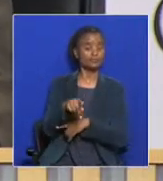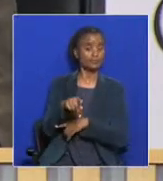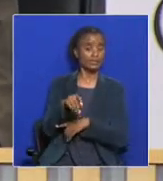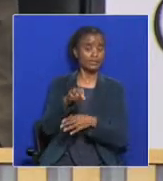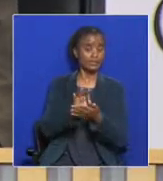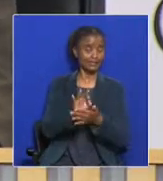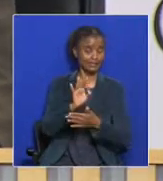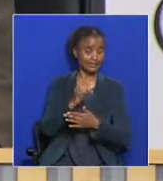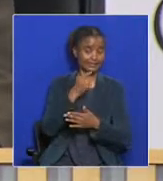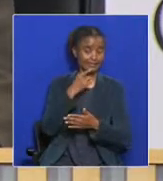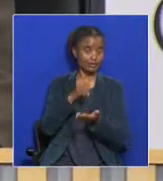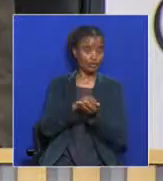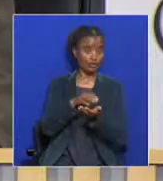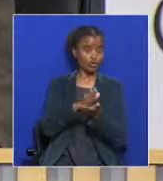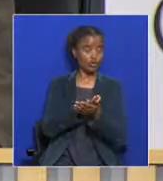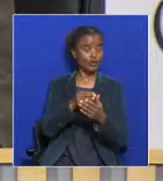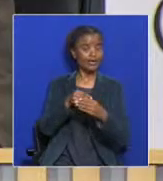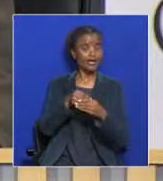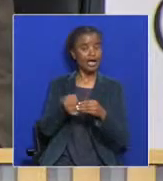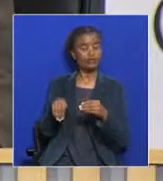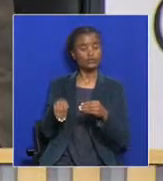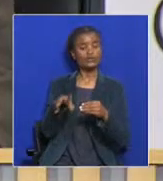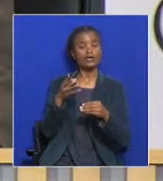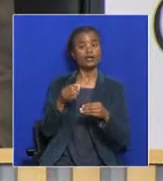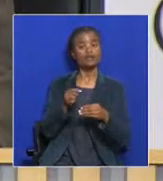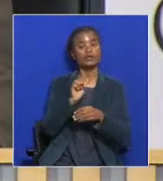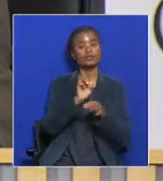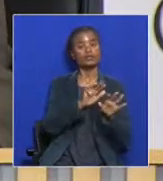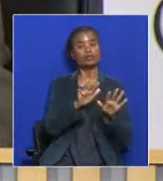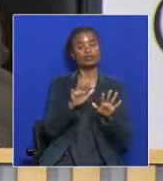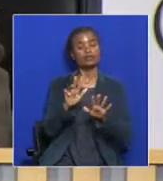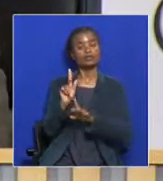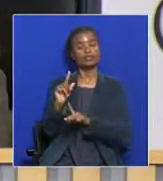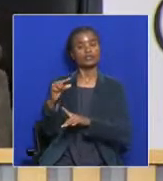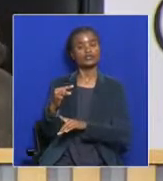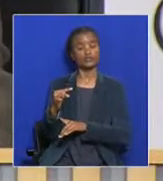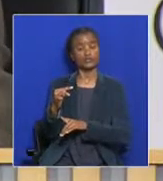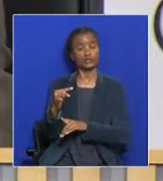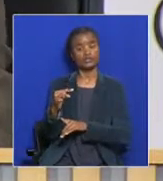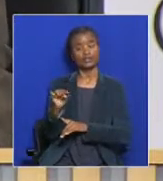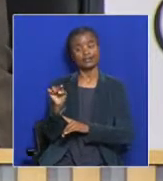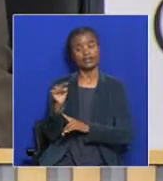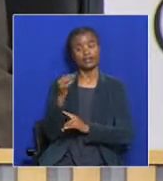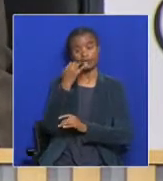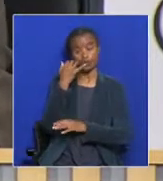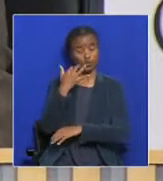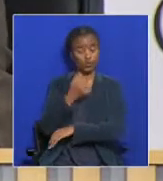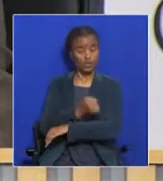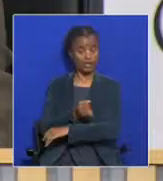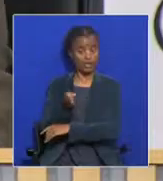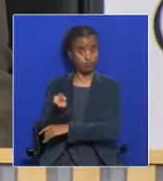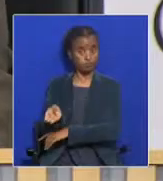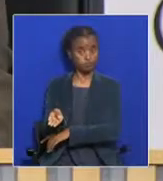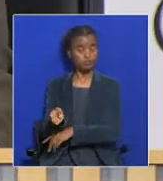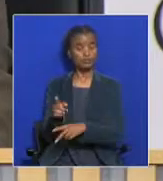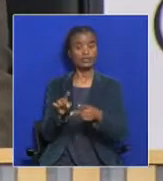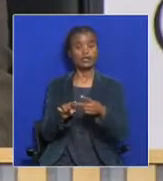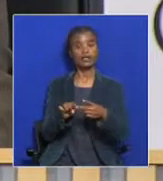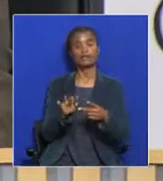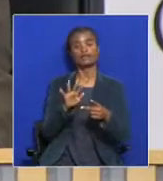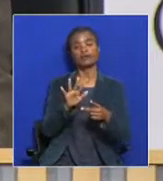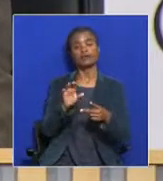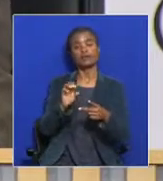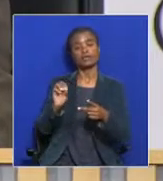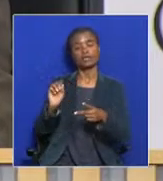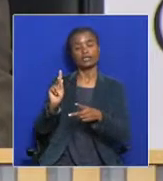have 999 kilograms of cocaine there with another 500 kilograms, so that's 1.5 ton. I'm not sure of the